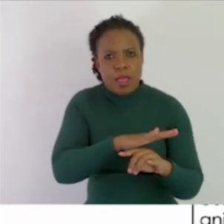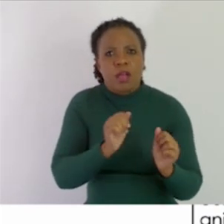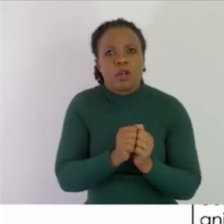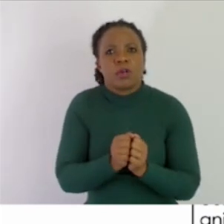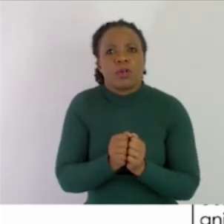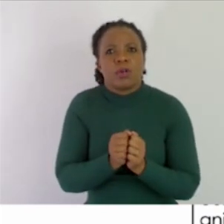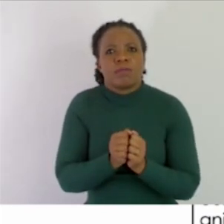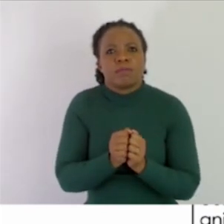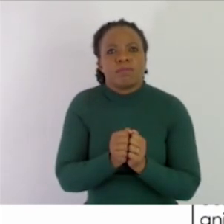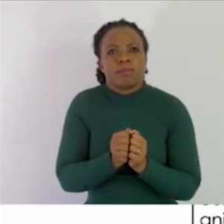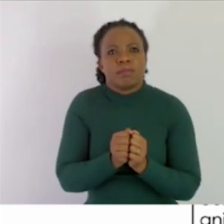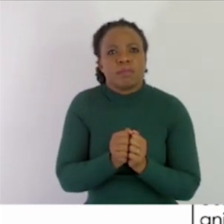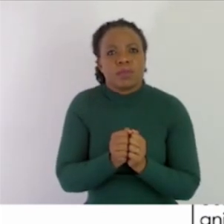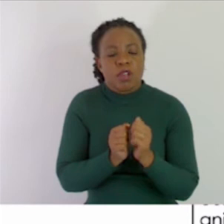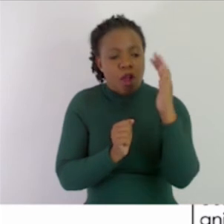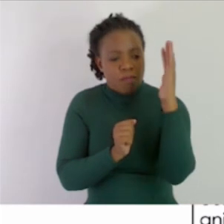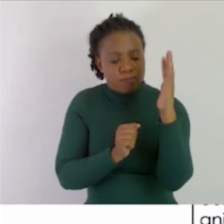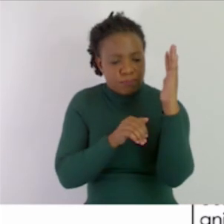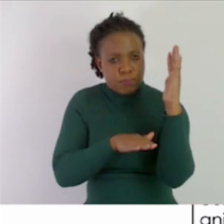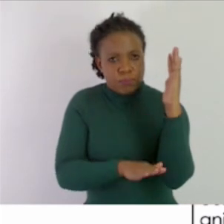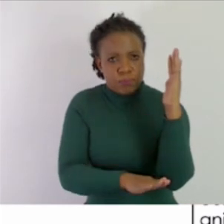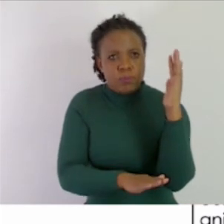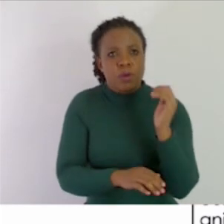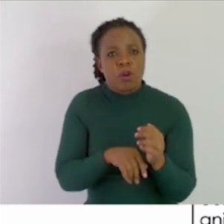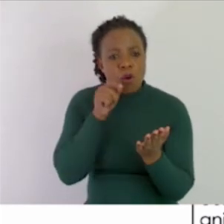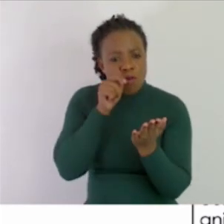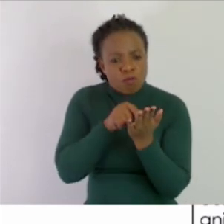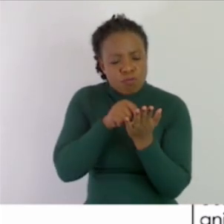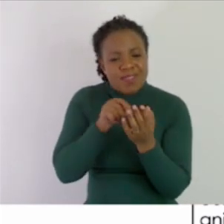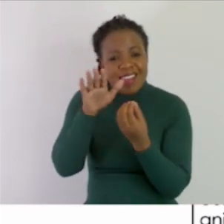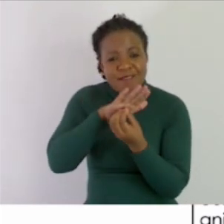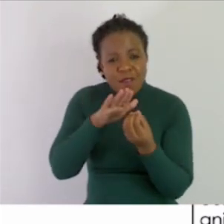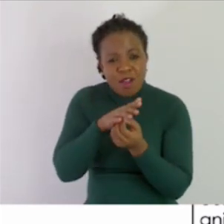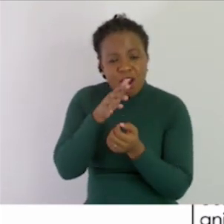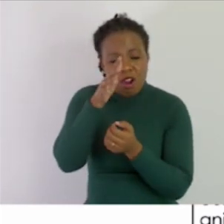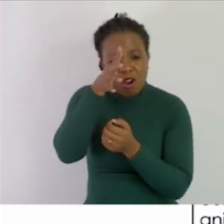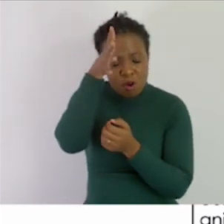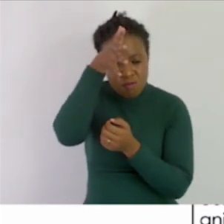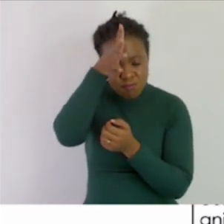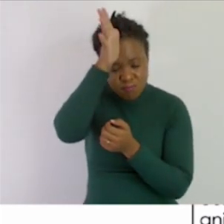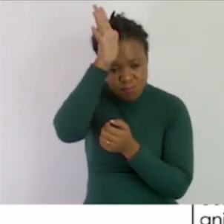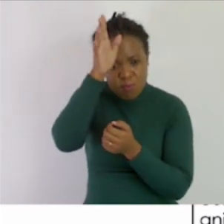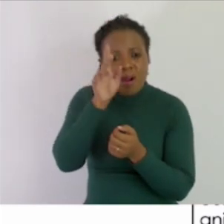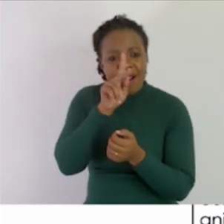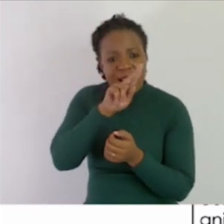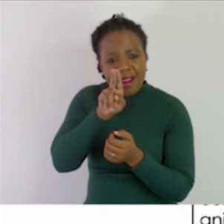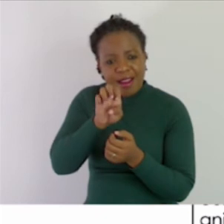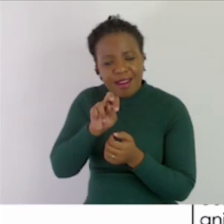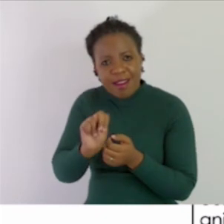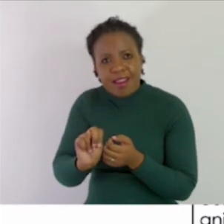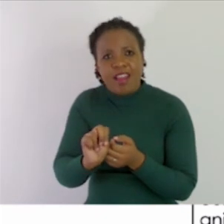calf. Under the tree were the chicken family, a rooster, hen,